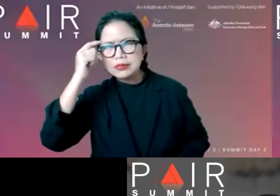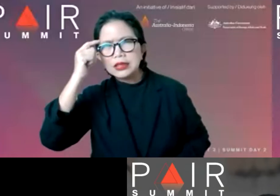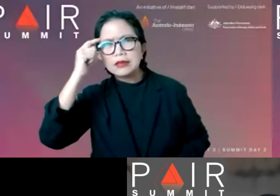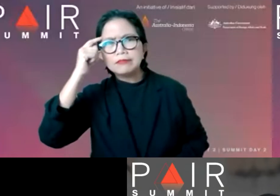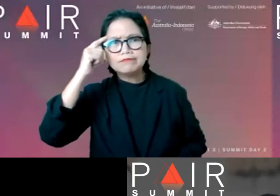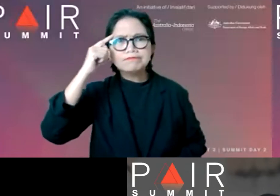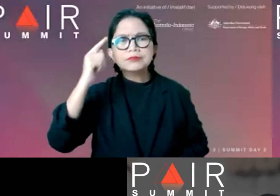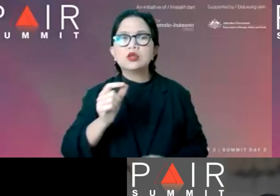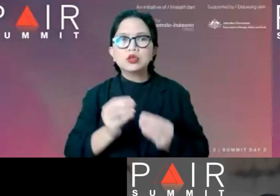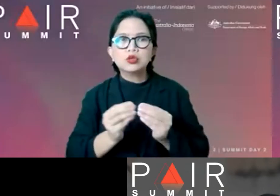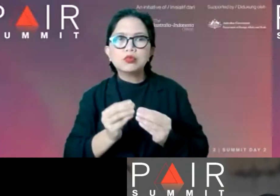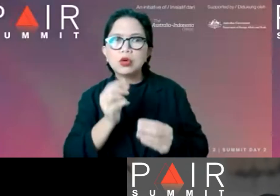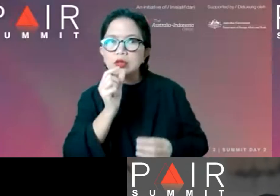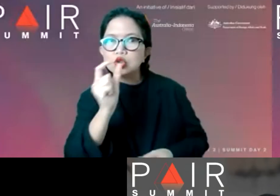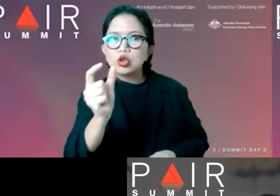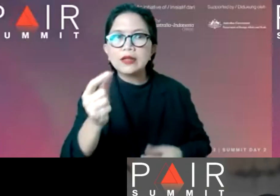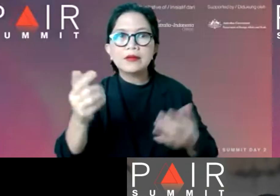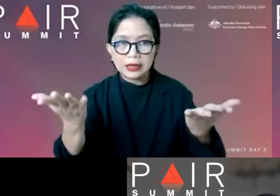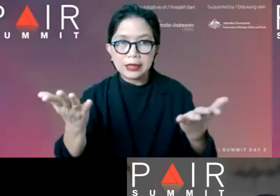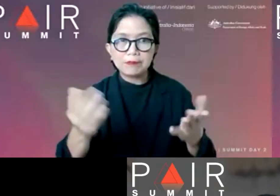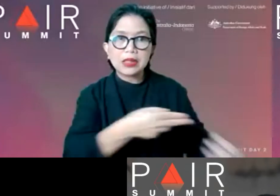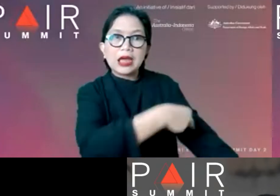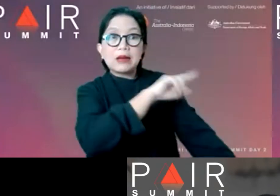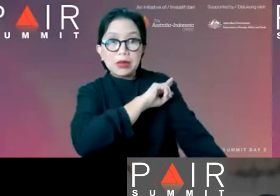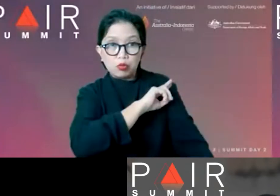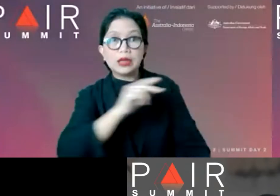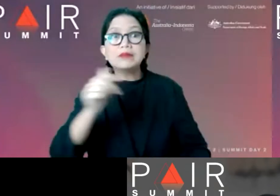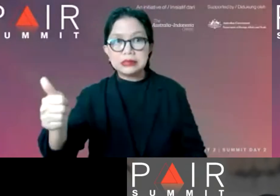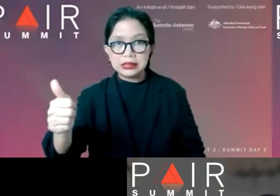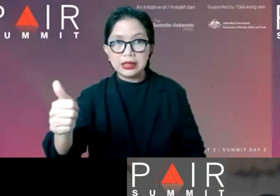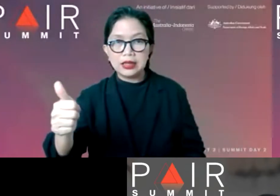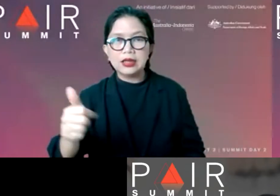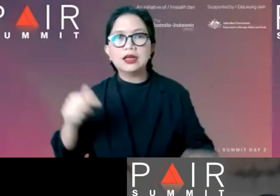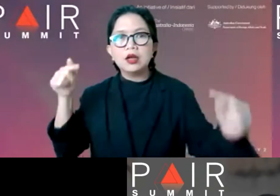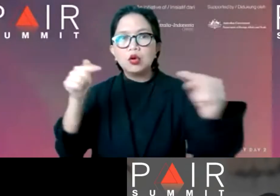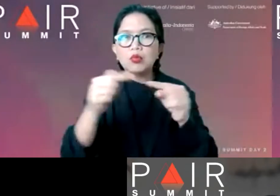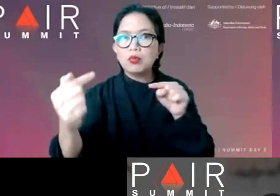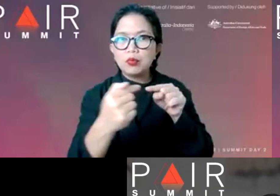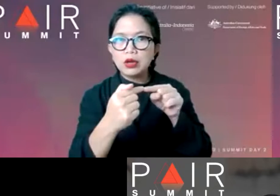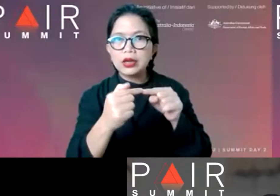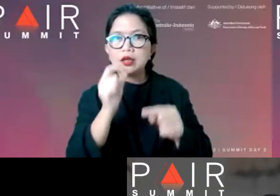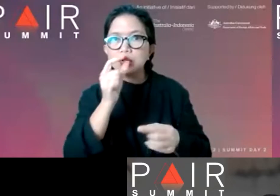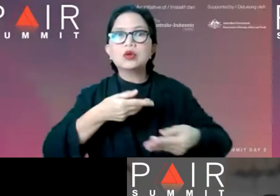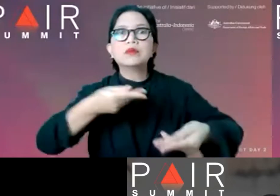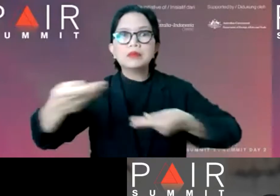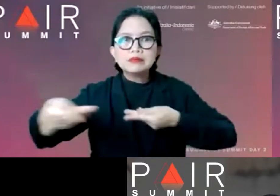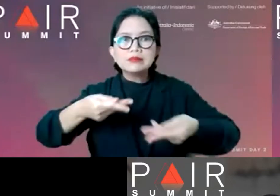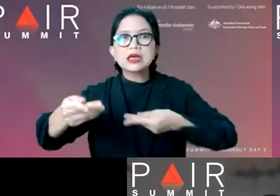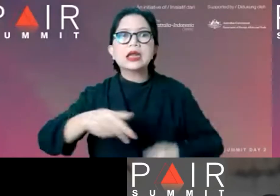as connectivity available for systems to be able to operate effectively across the archipelago?